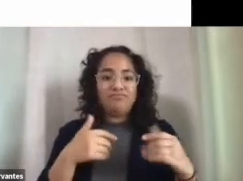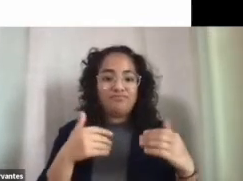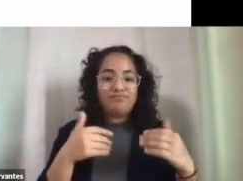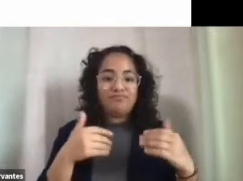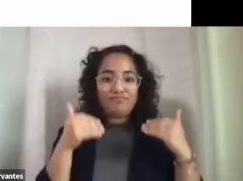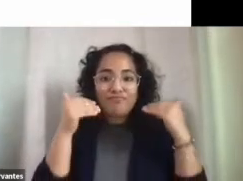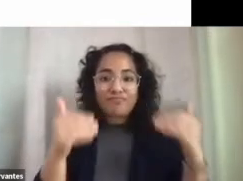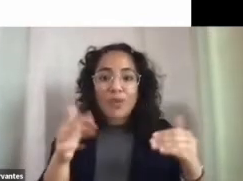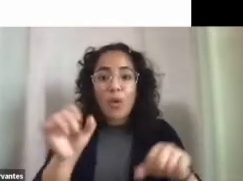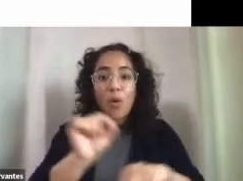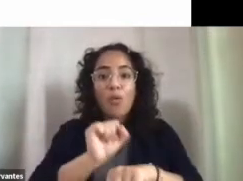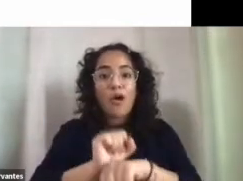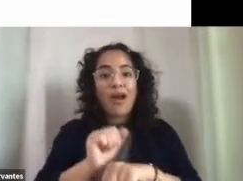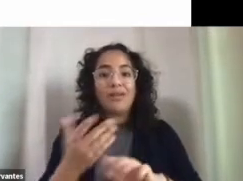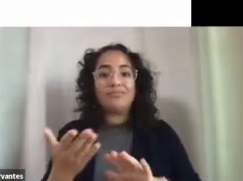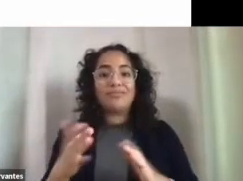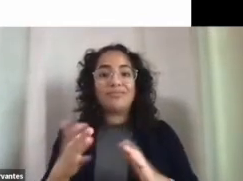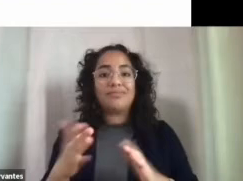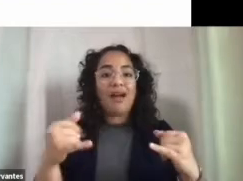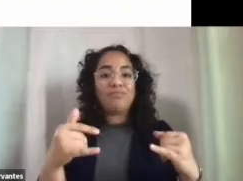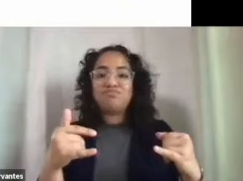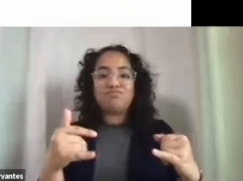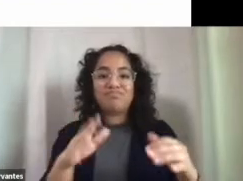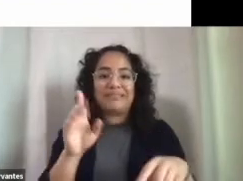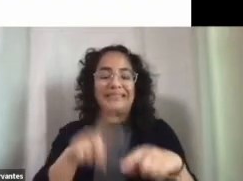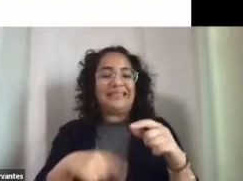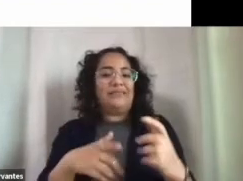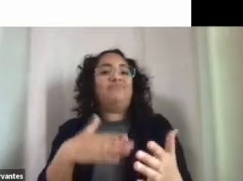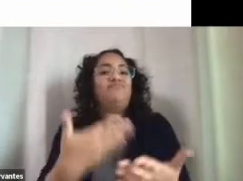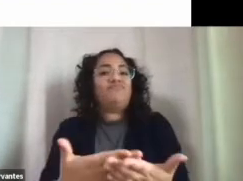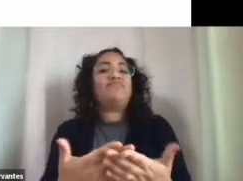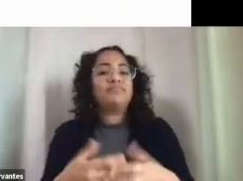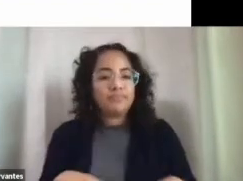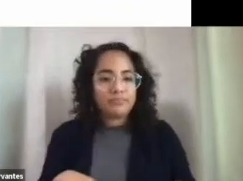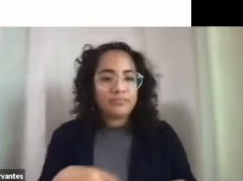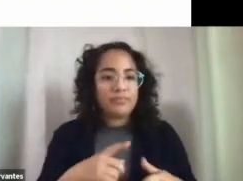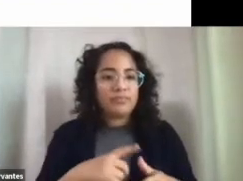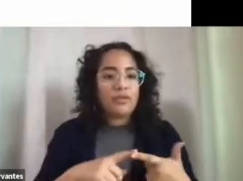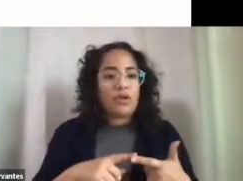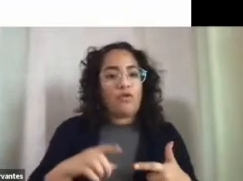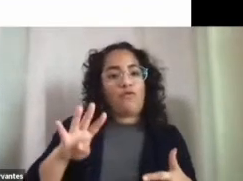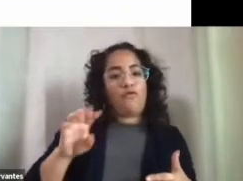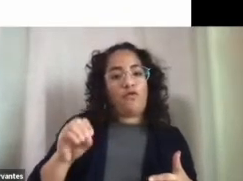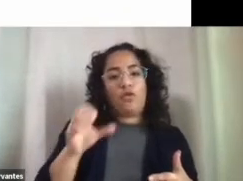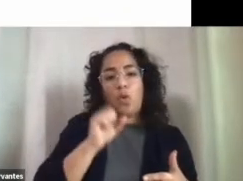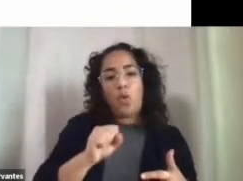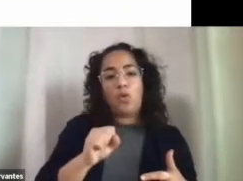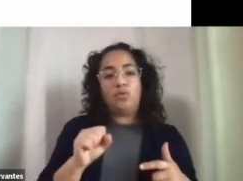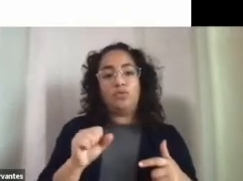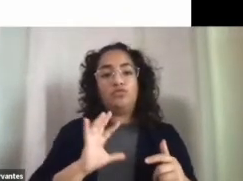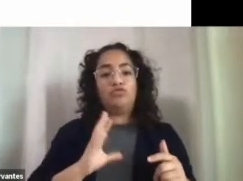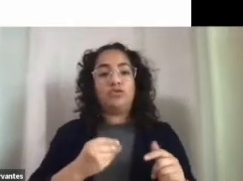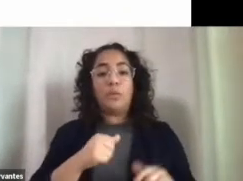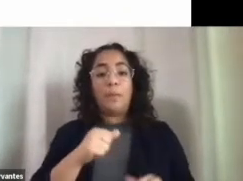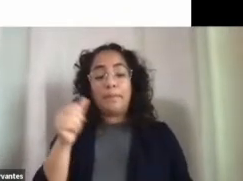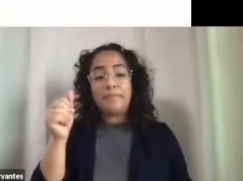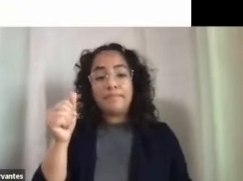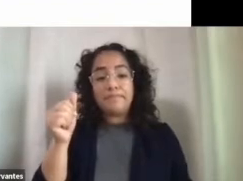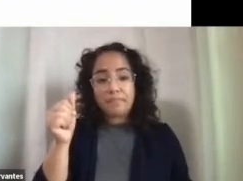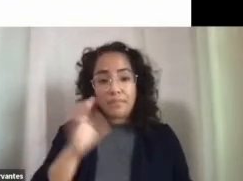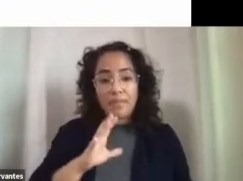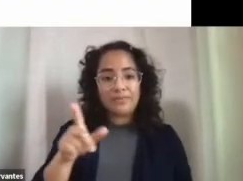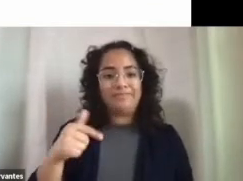with concentration and ability to write. A 40-year-old transgender man who was on stable